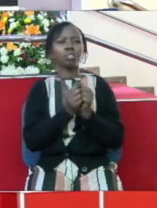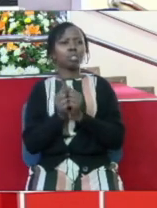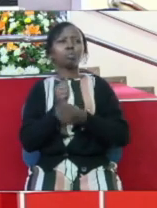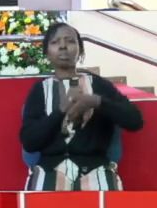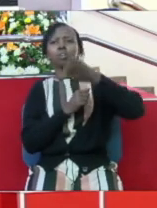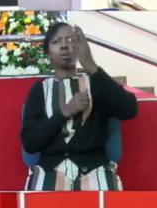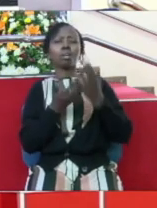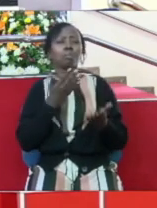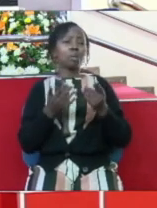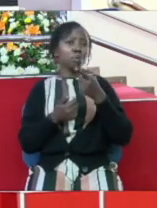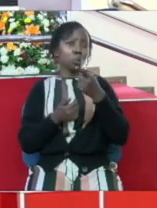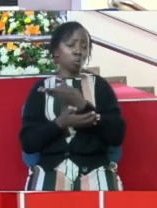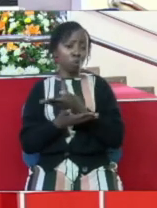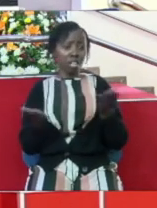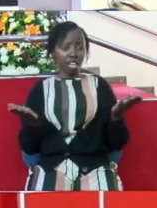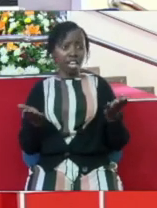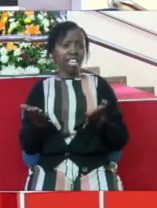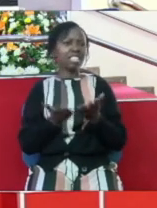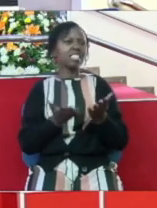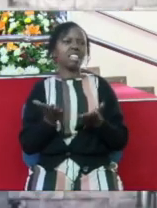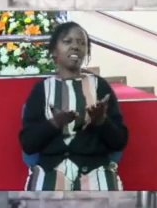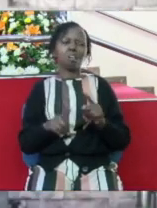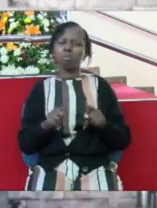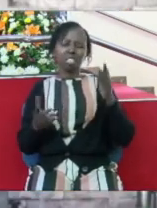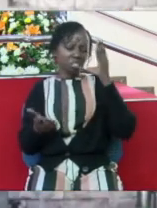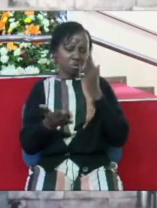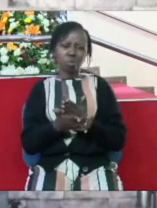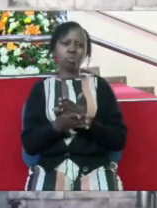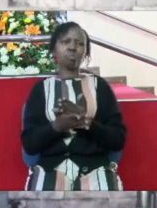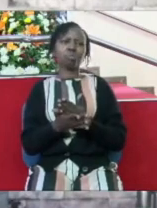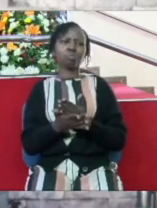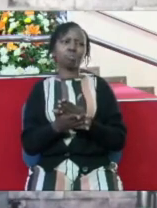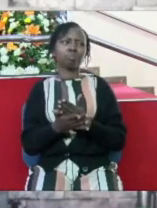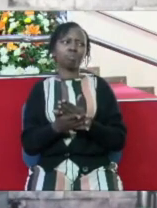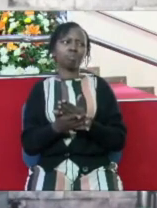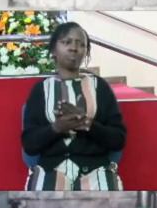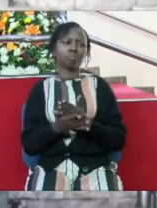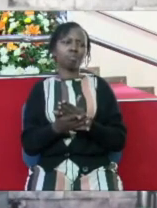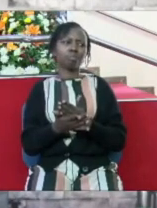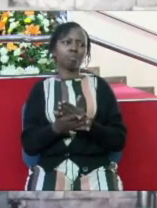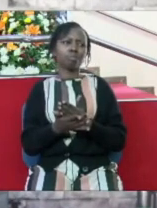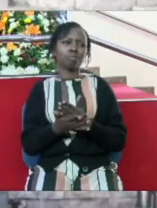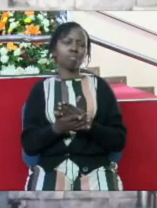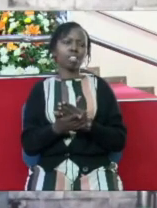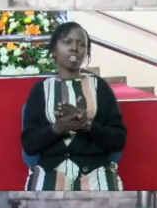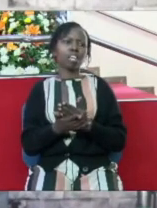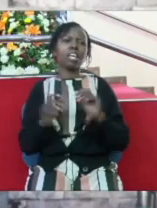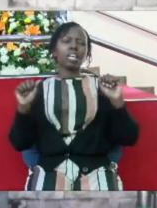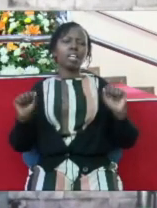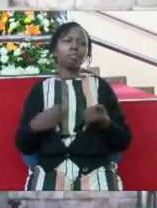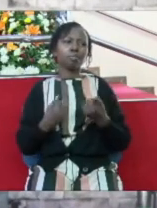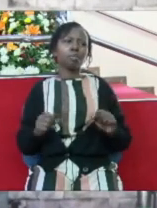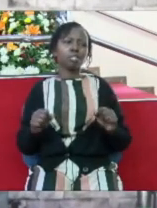are serving. Uko hapa unahudumu. But sincerely, lakini kwa ukweli, it cannot be said of you that you walked with God until you are no